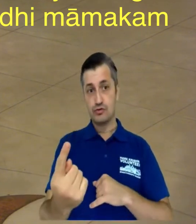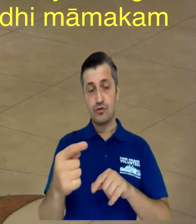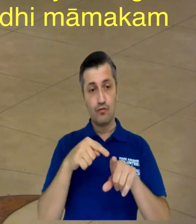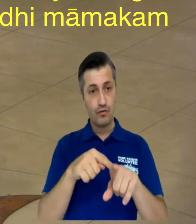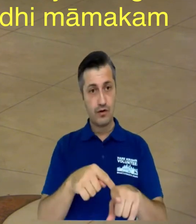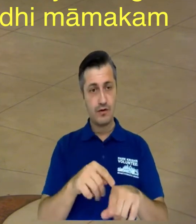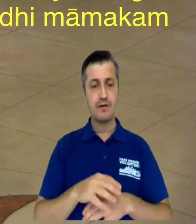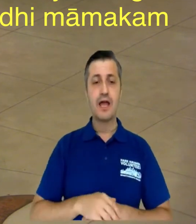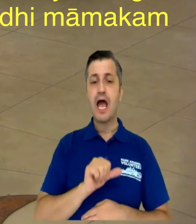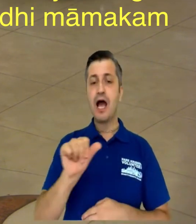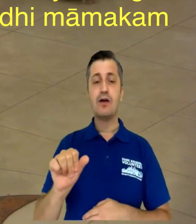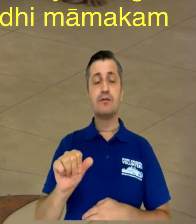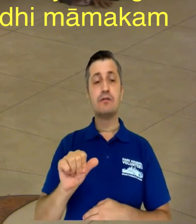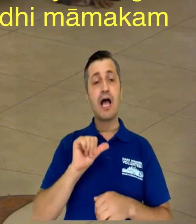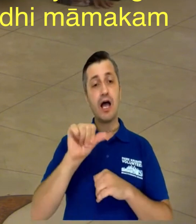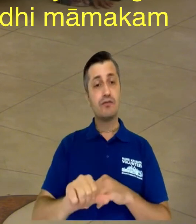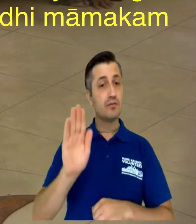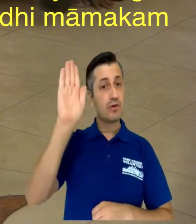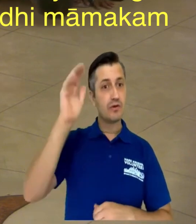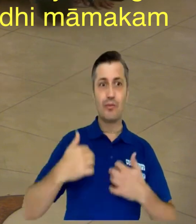some volunteers to recite it if you'd like to.